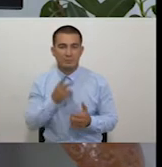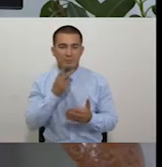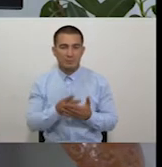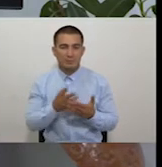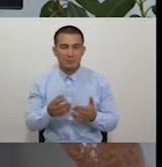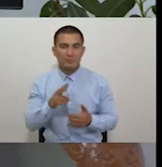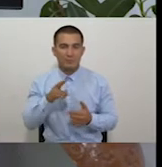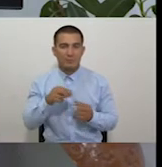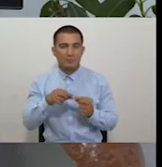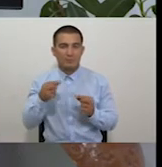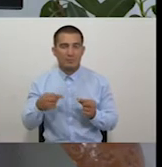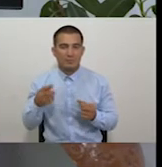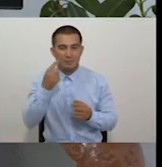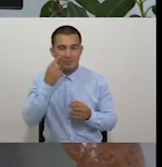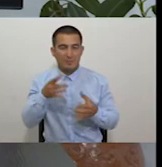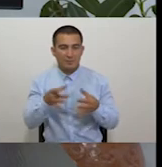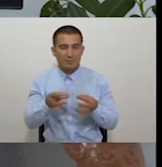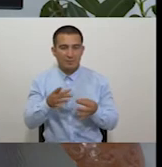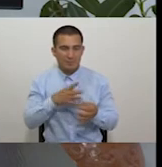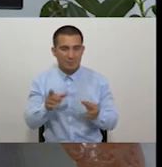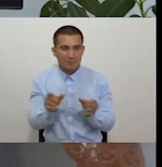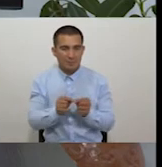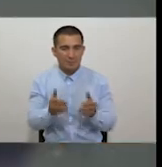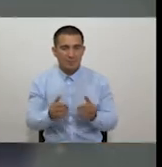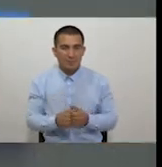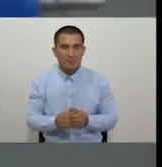Xo'p, mana lentani qo'ndirib bo'ldik.